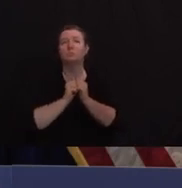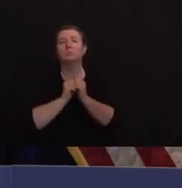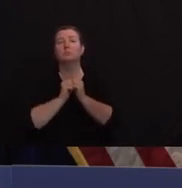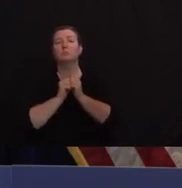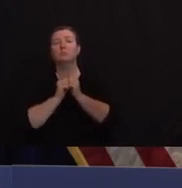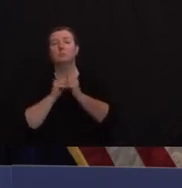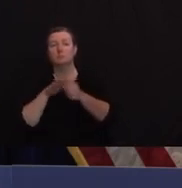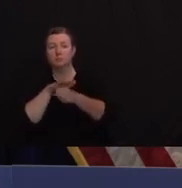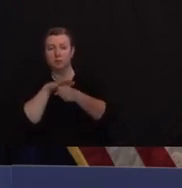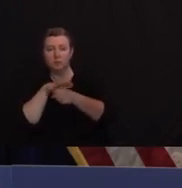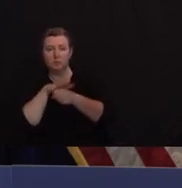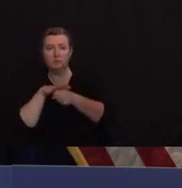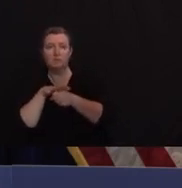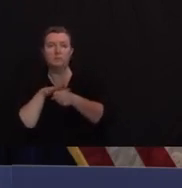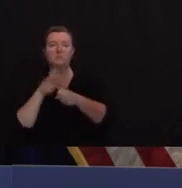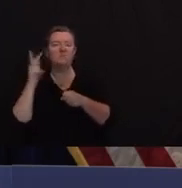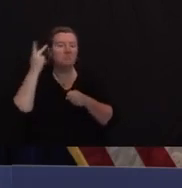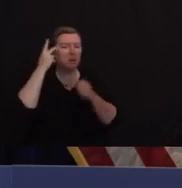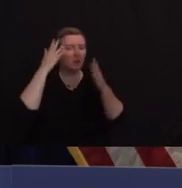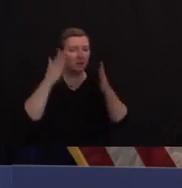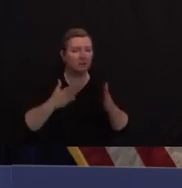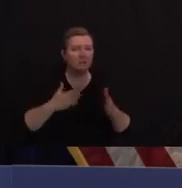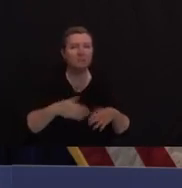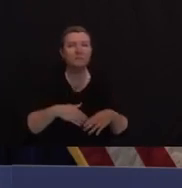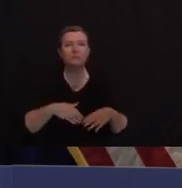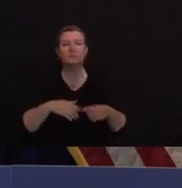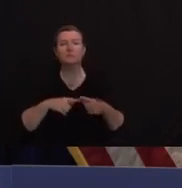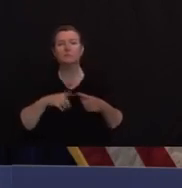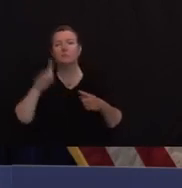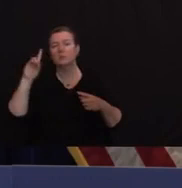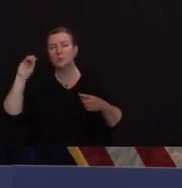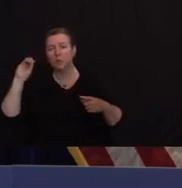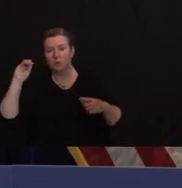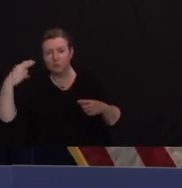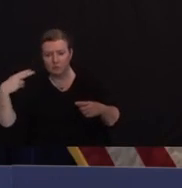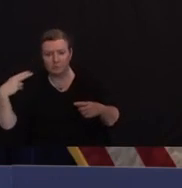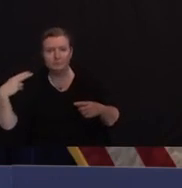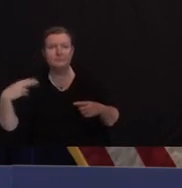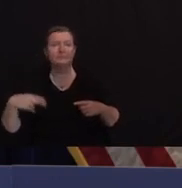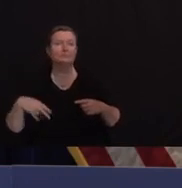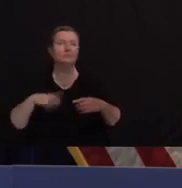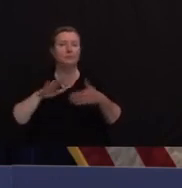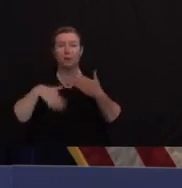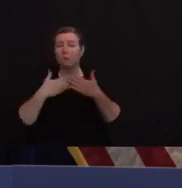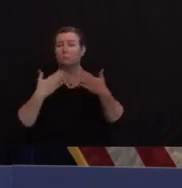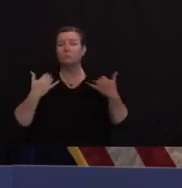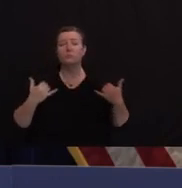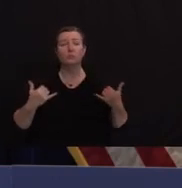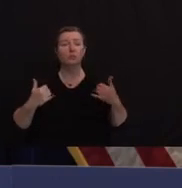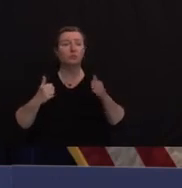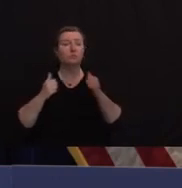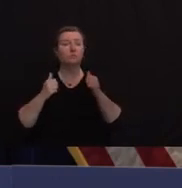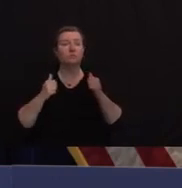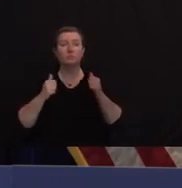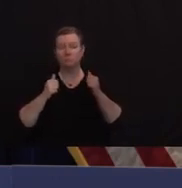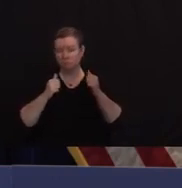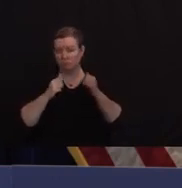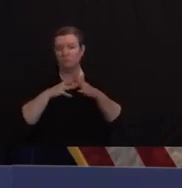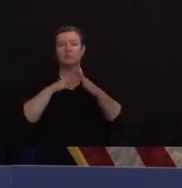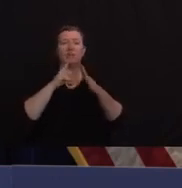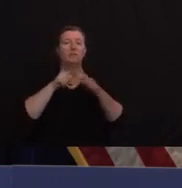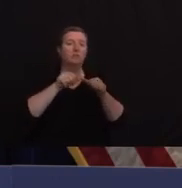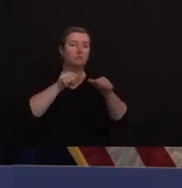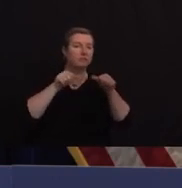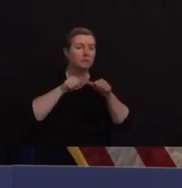officials, the local health departments, all existing vaccination sites and pop-up sites, the school